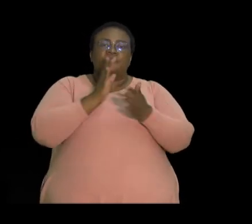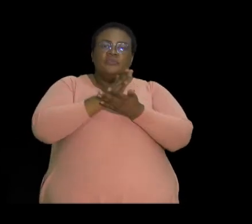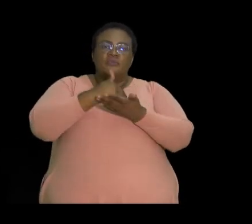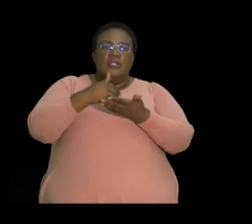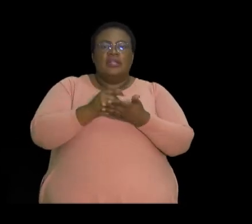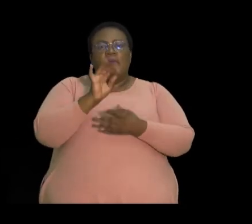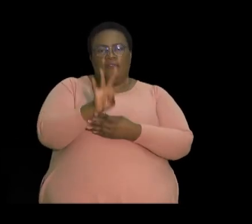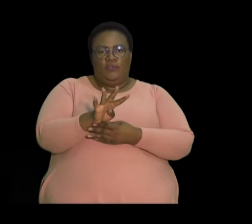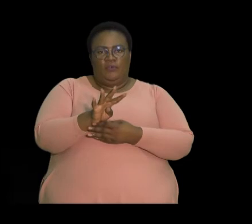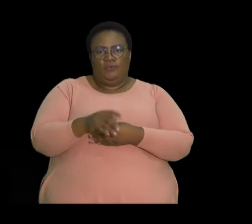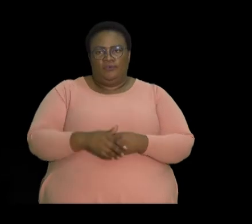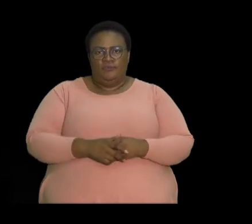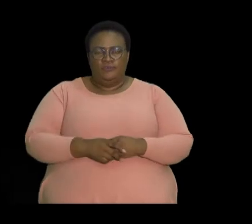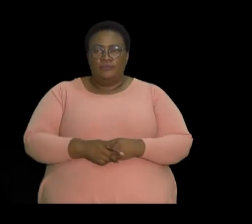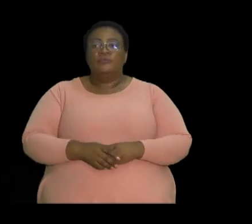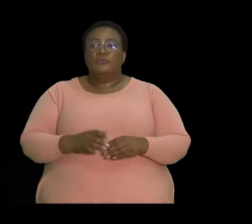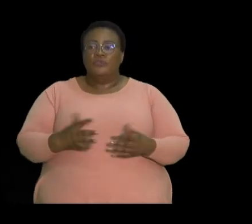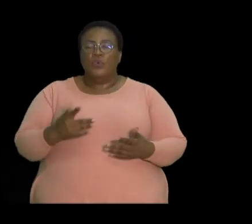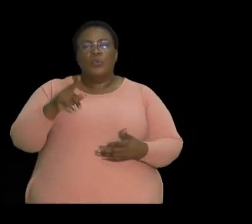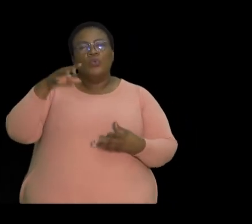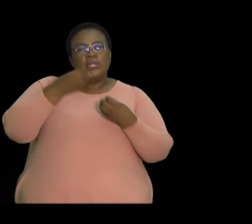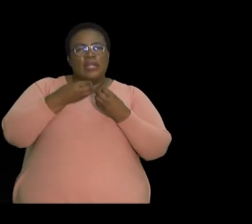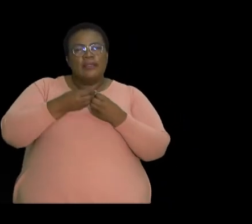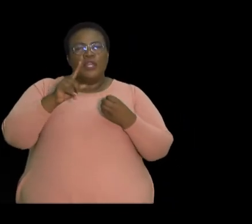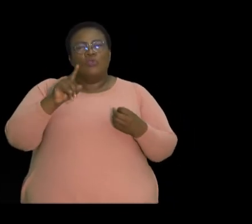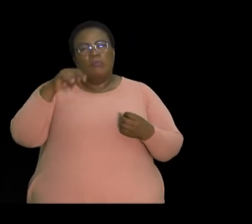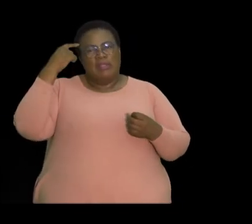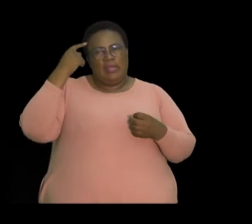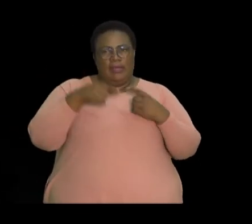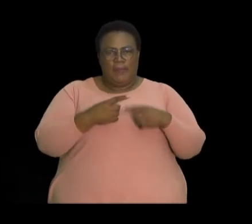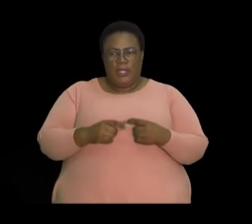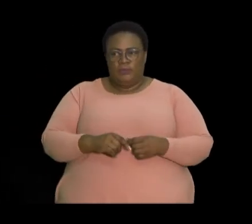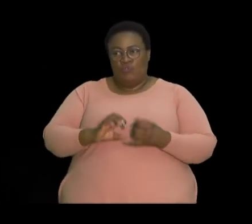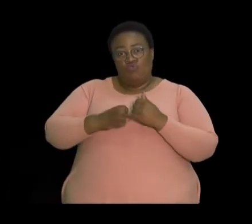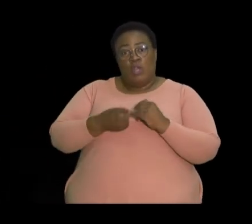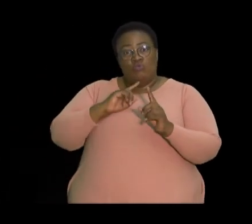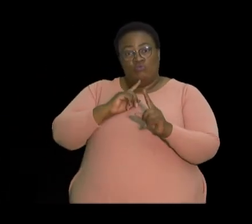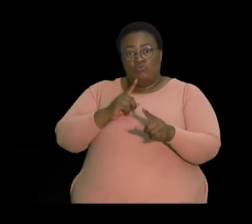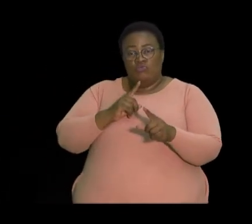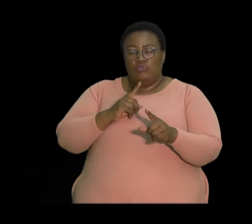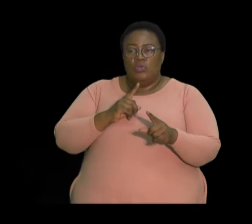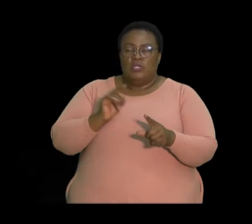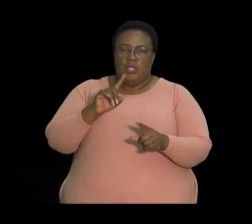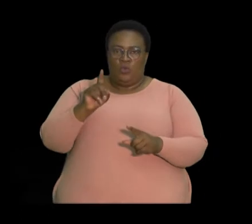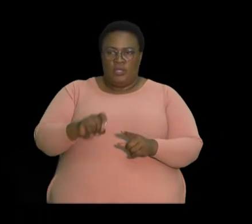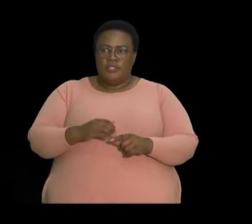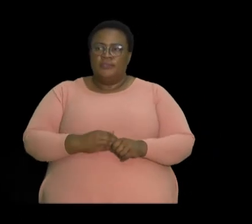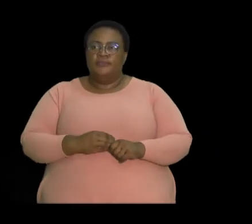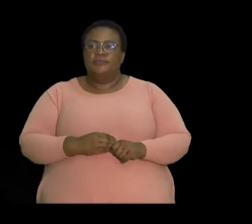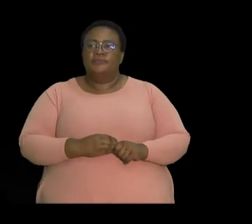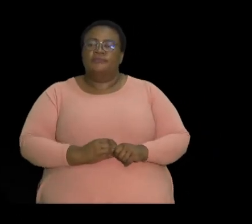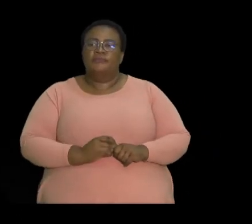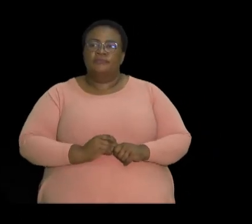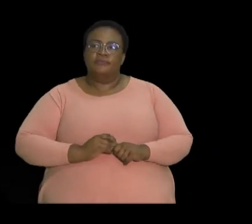years. So that's what you really need to be thinking about when you're trying to solve this question. So going back to the question that